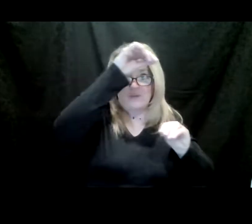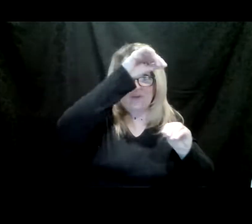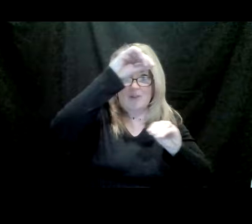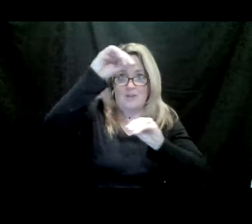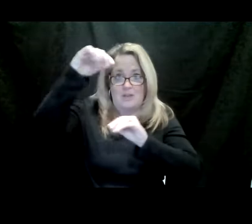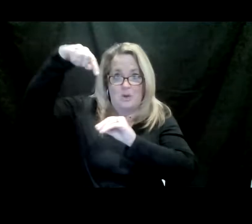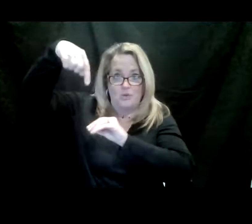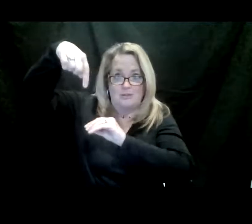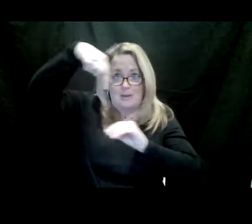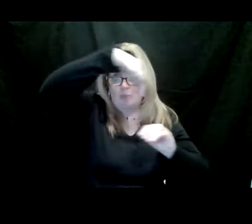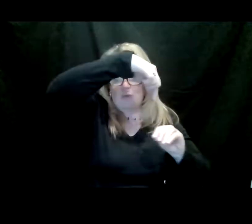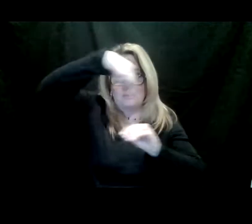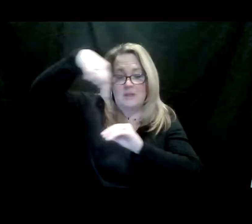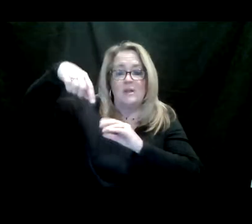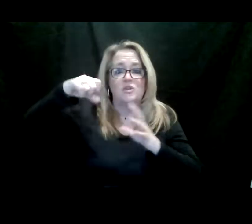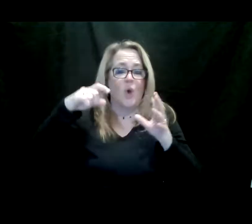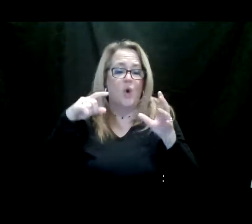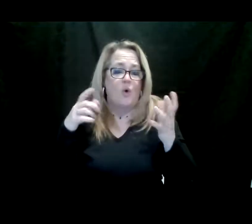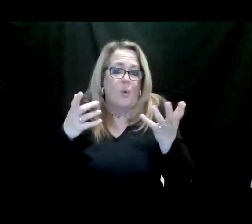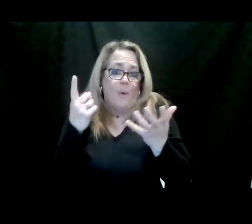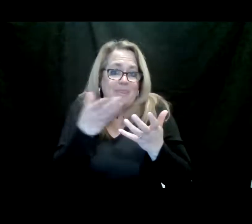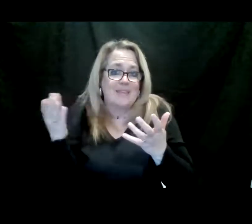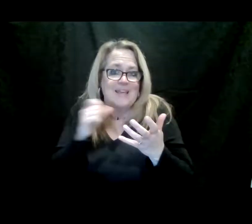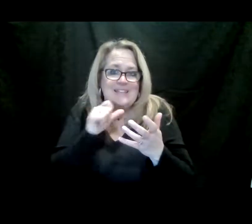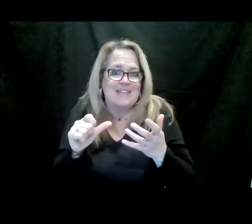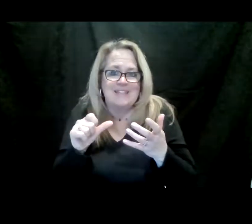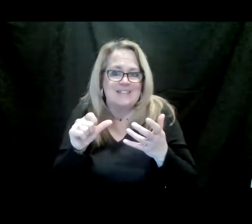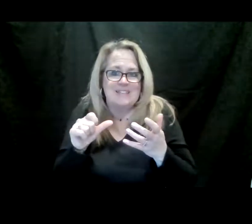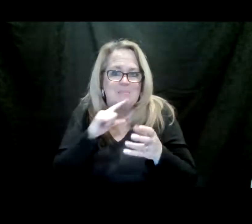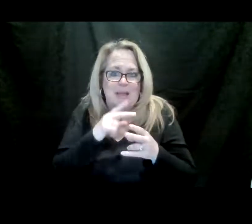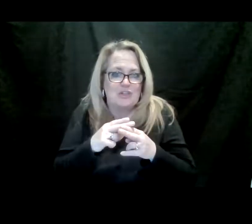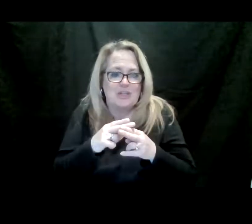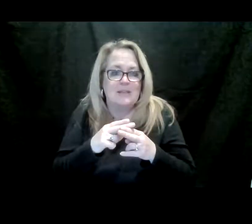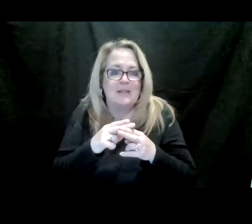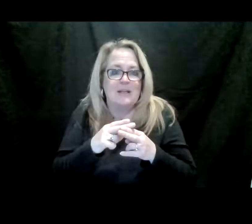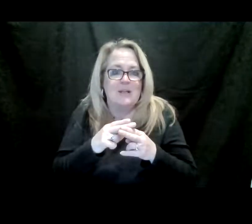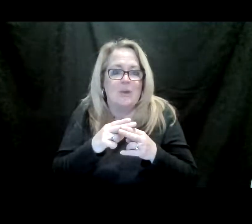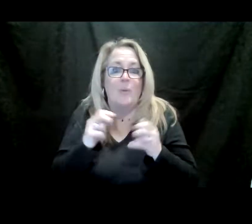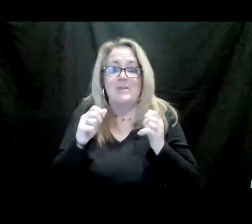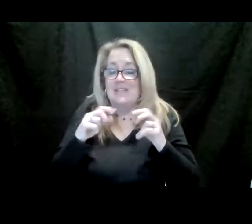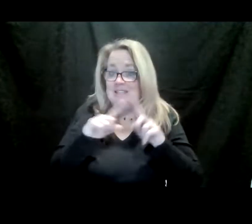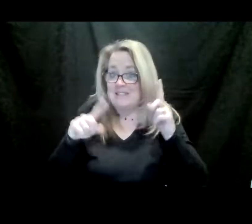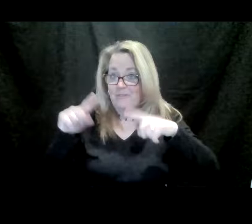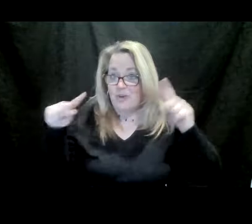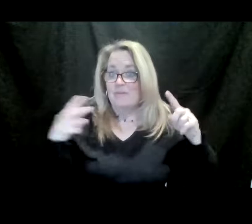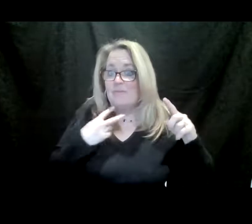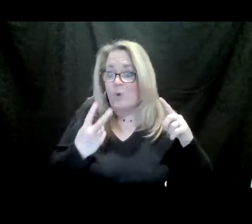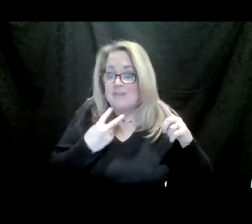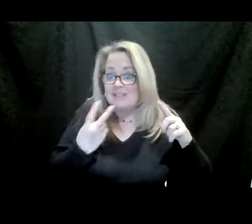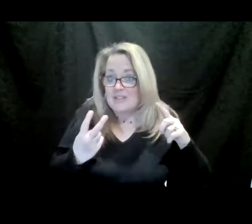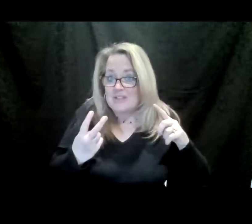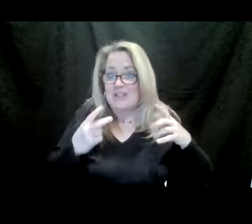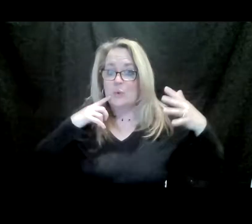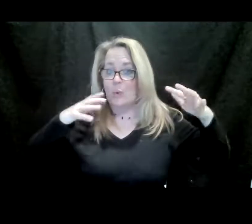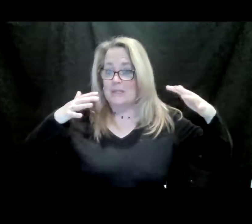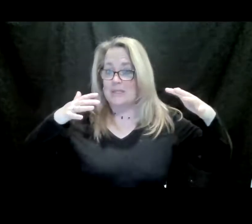things along the way. One thing they didn't mention too was the vocalizations that occur, especially when